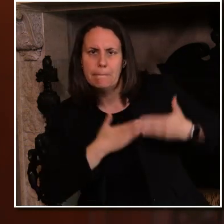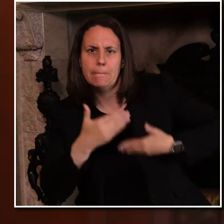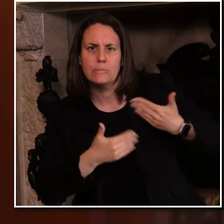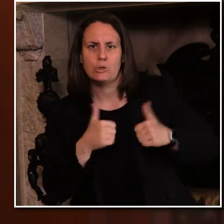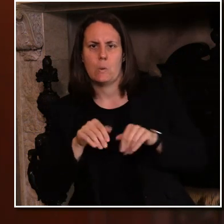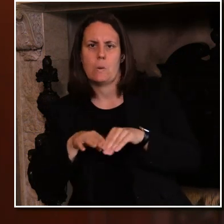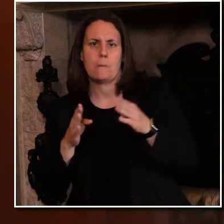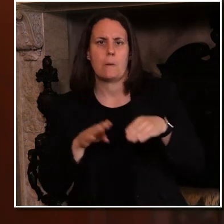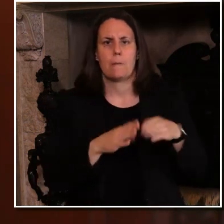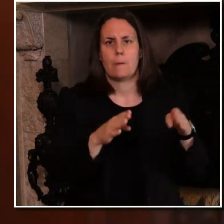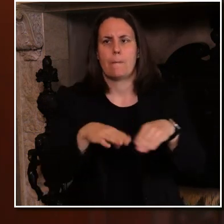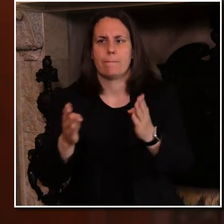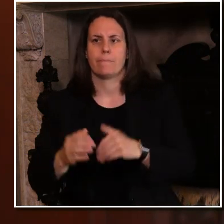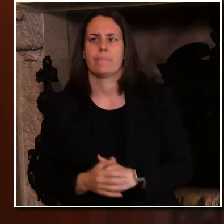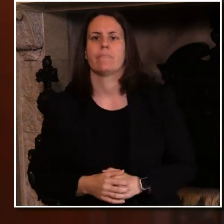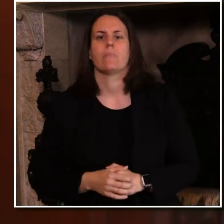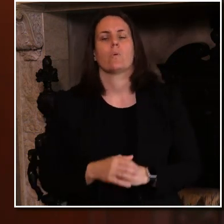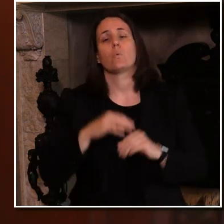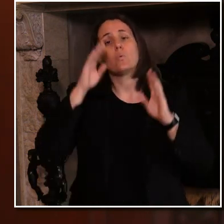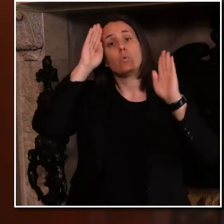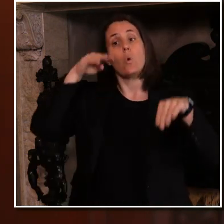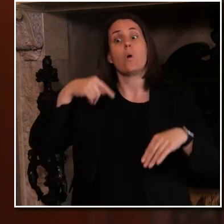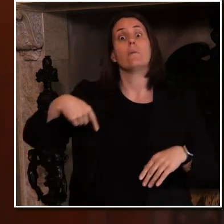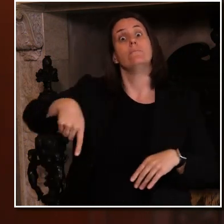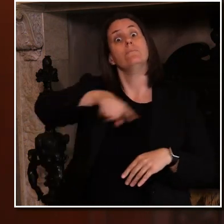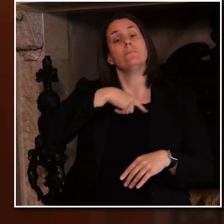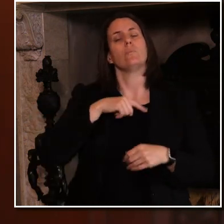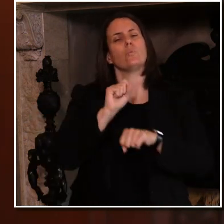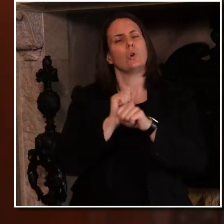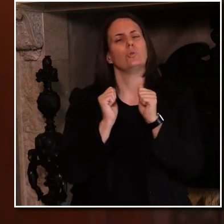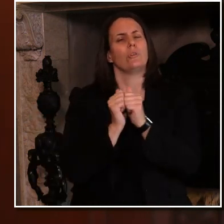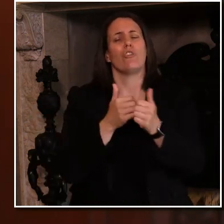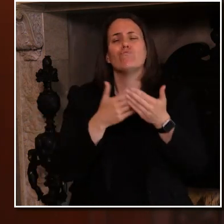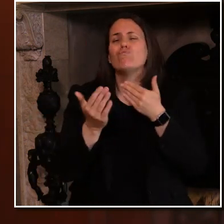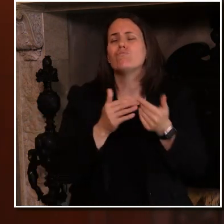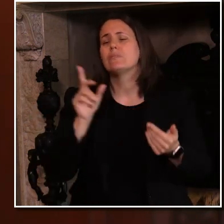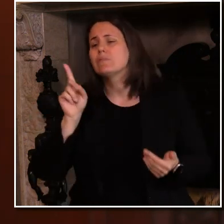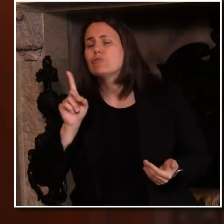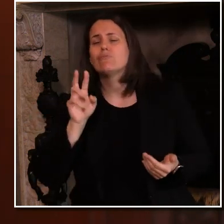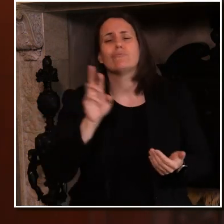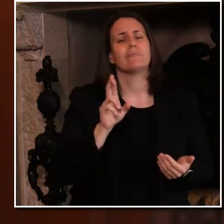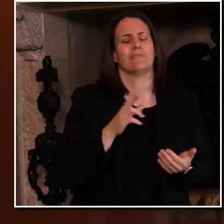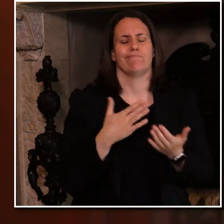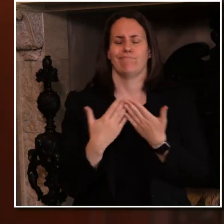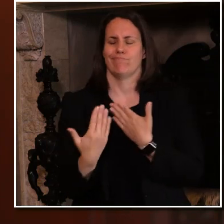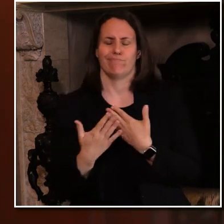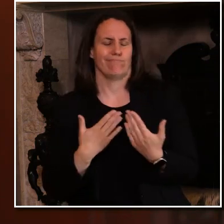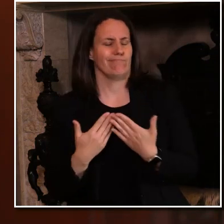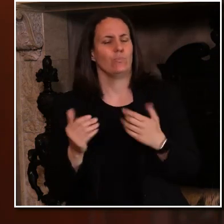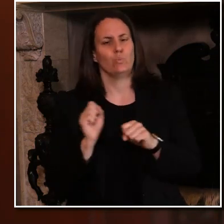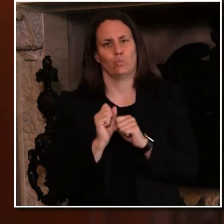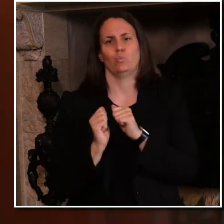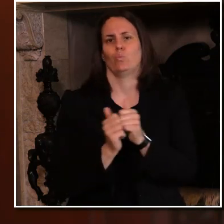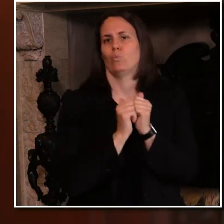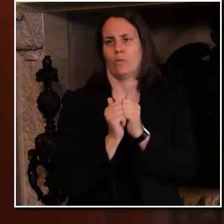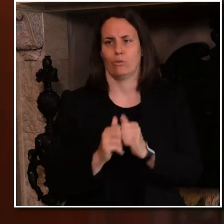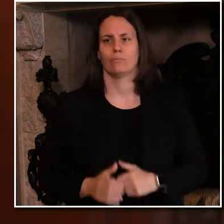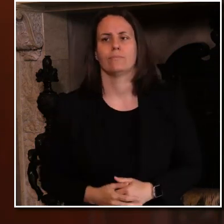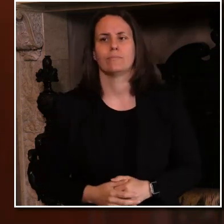here in Wisconsin, but it takes a cooperation and a willingness to work together. Not a